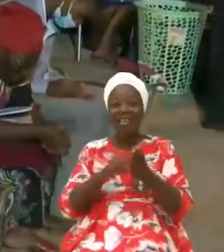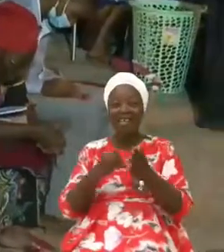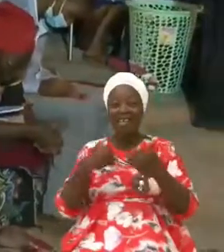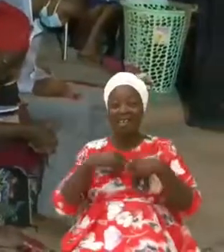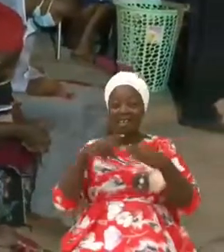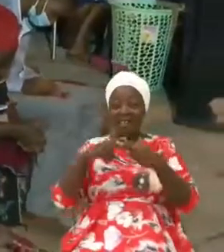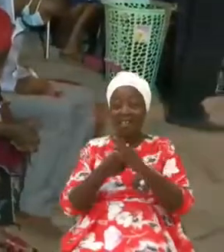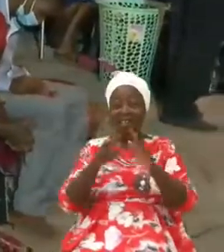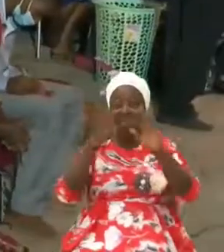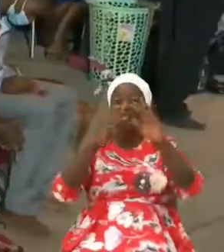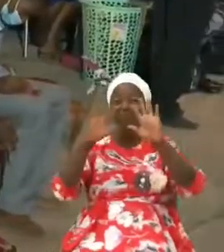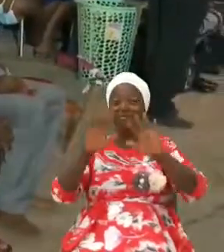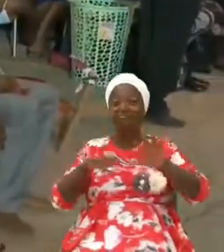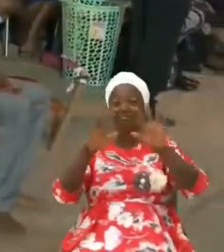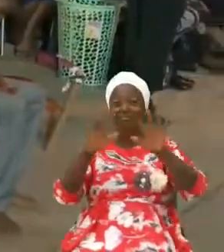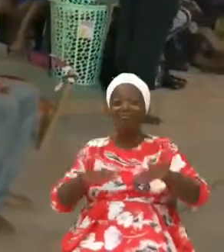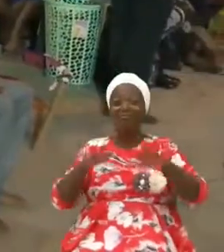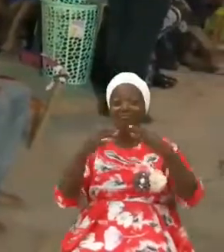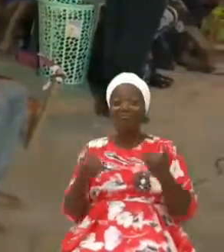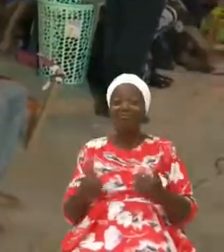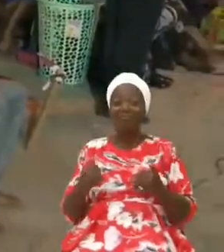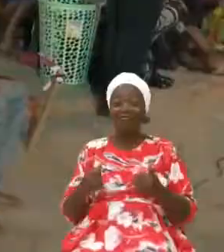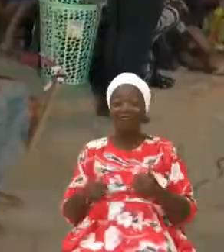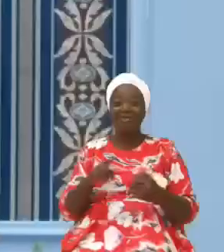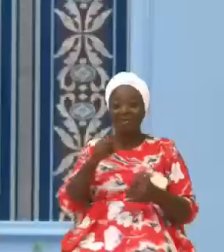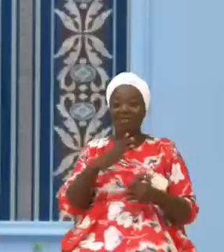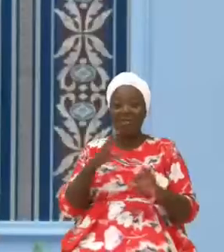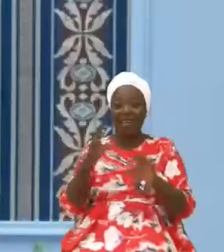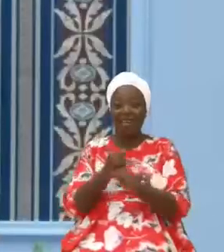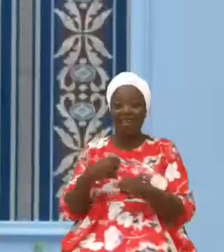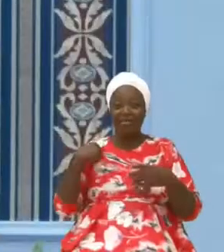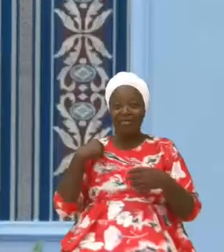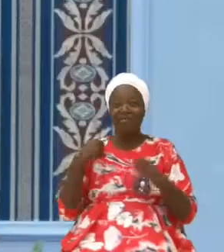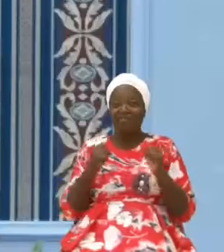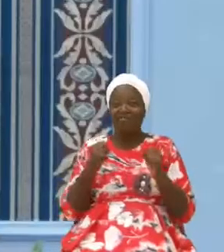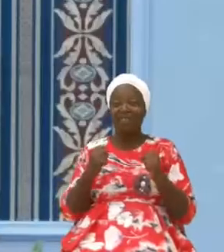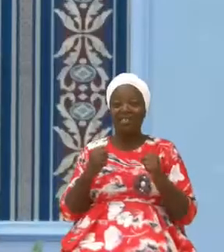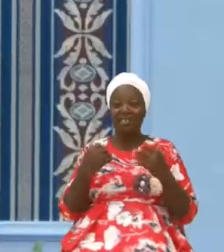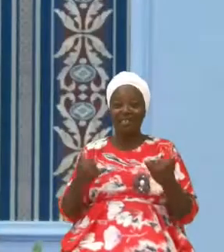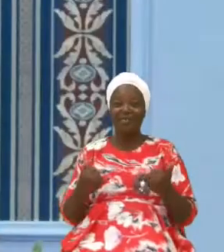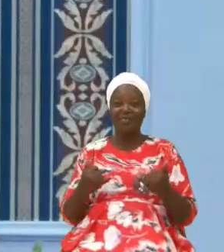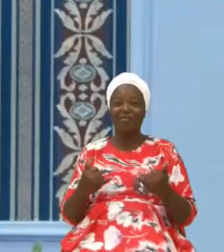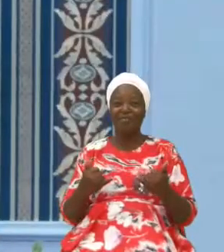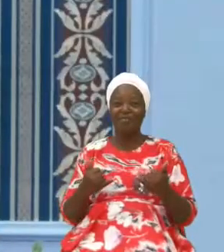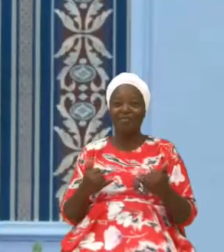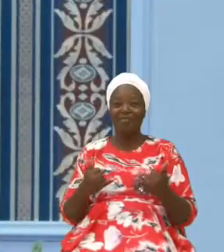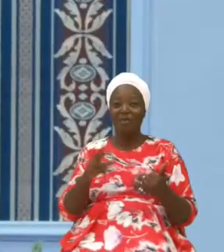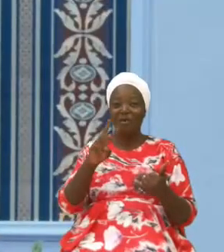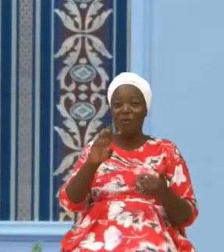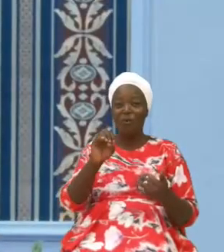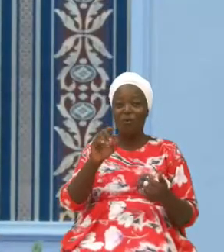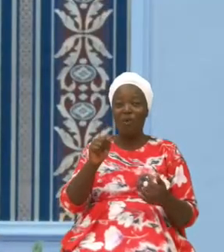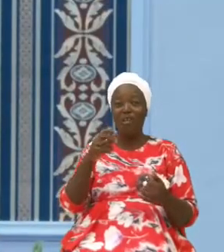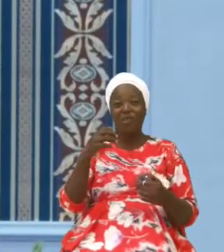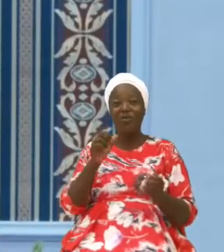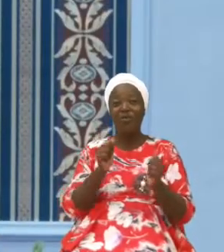Chance of blessing. It has started raining. You are getting wet